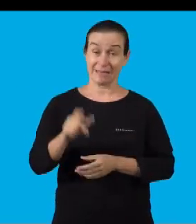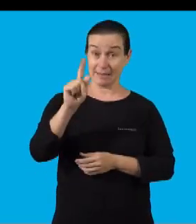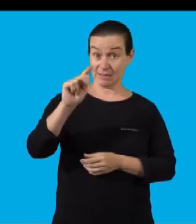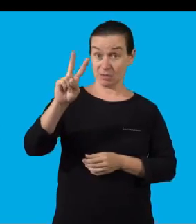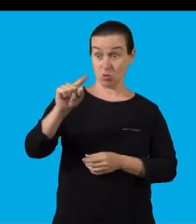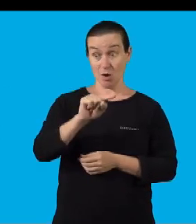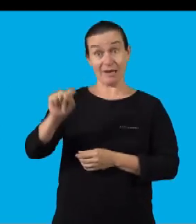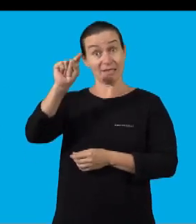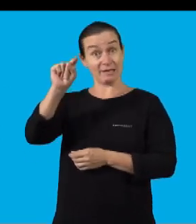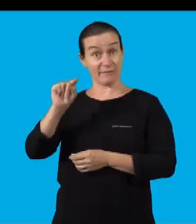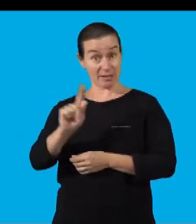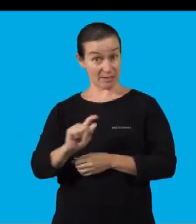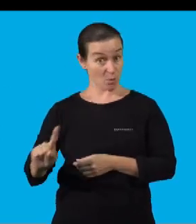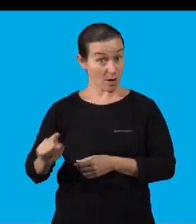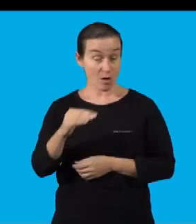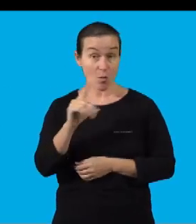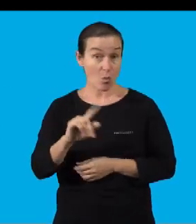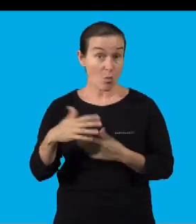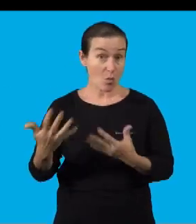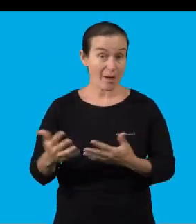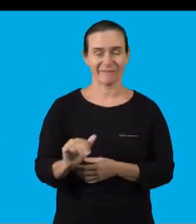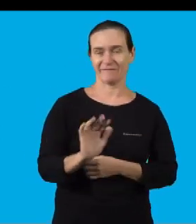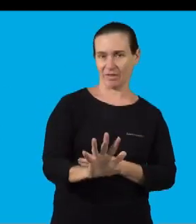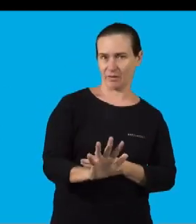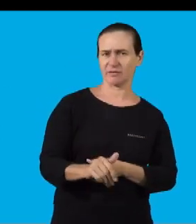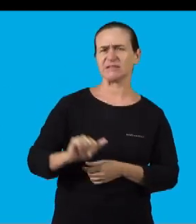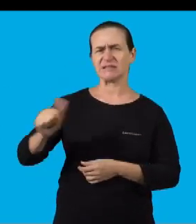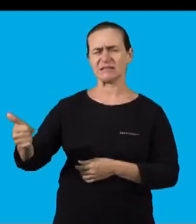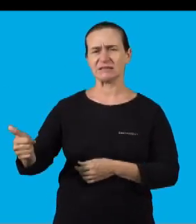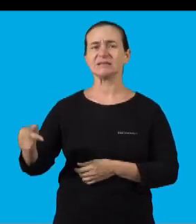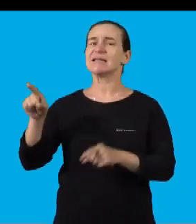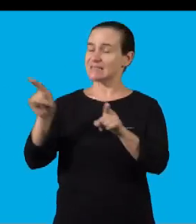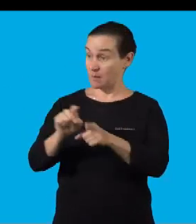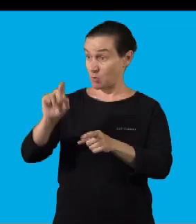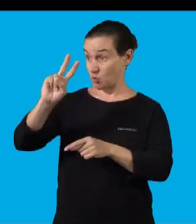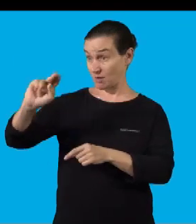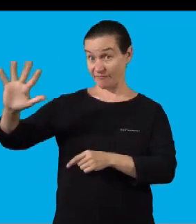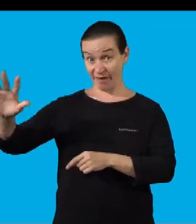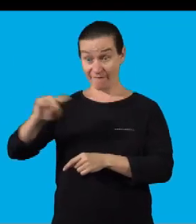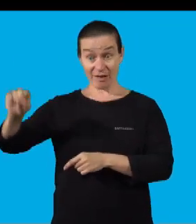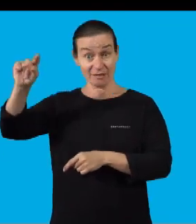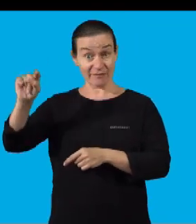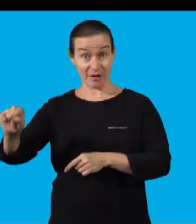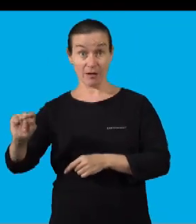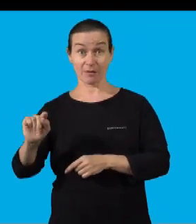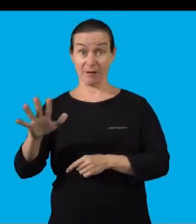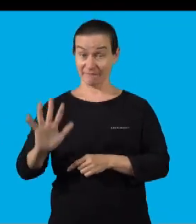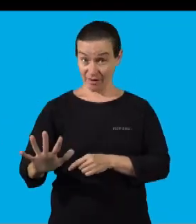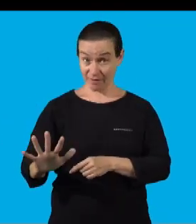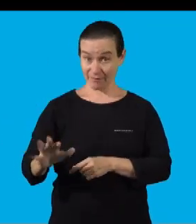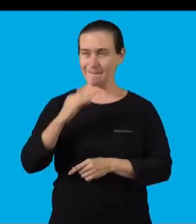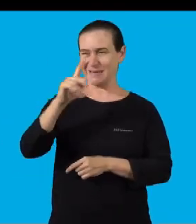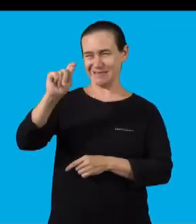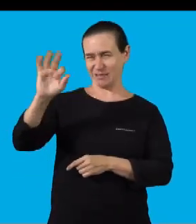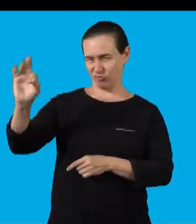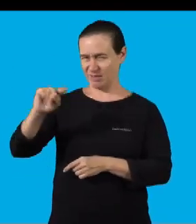T2 divided by T1, that is going to give us a 5. And again, if we say T3 divided by T2, that's also